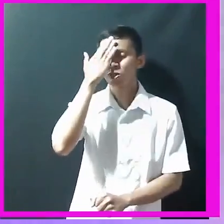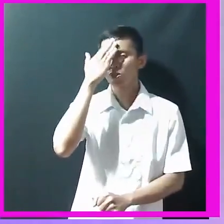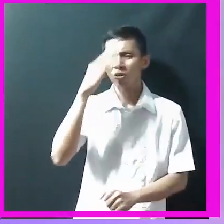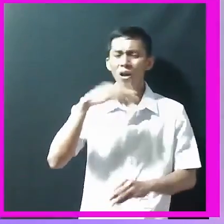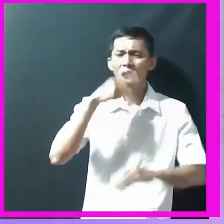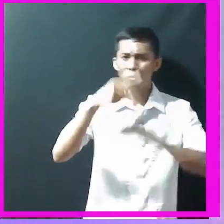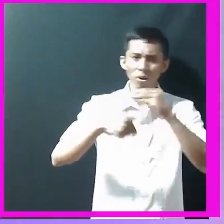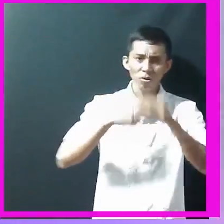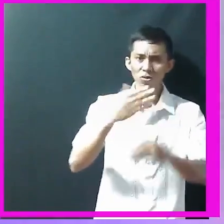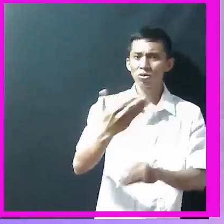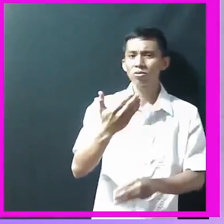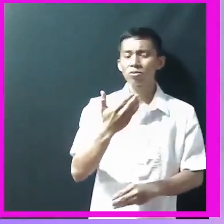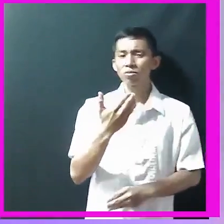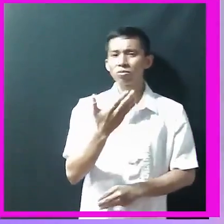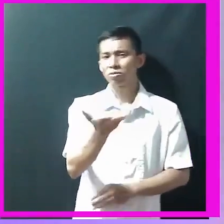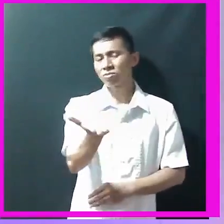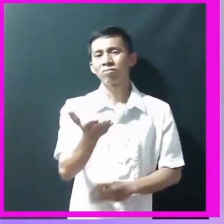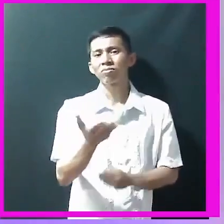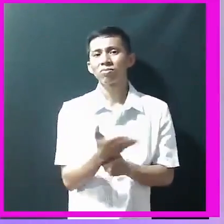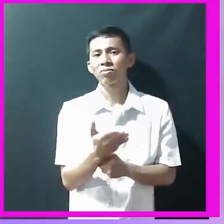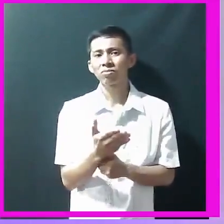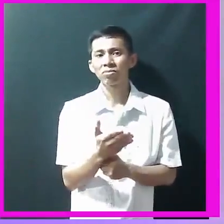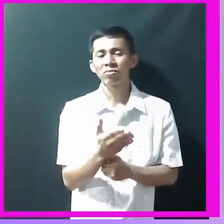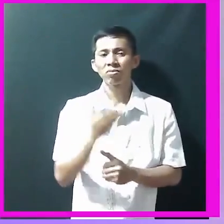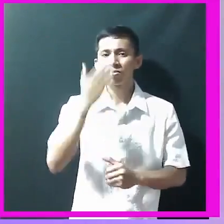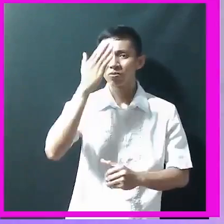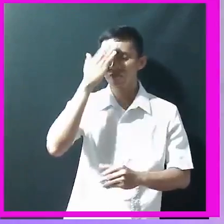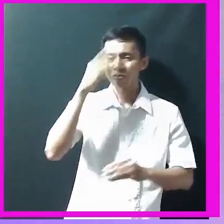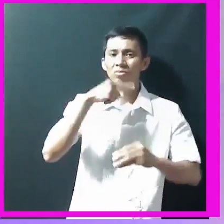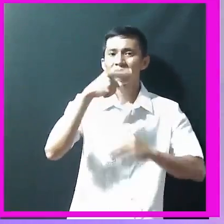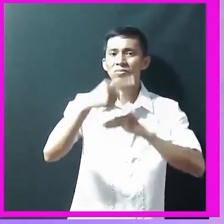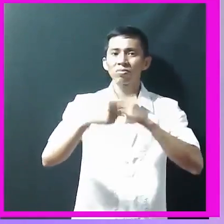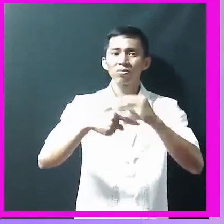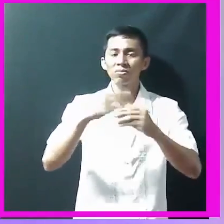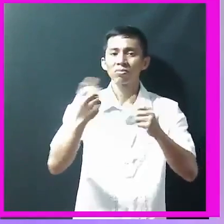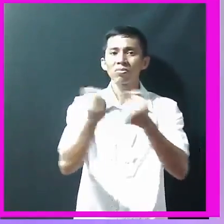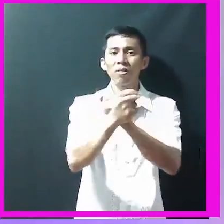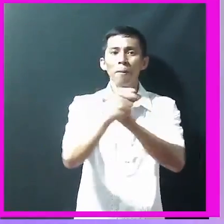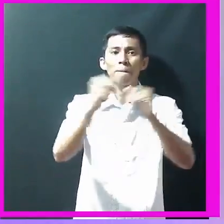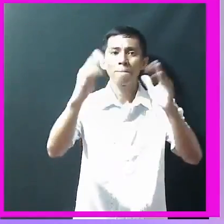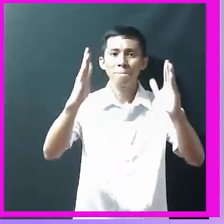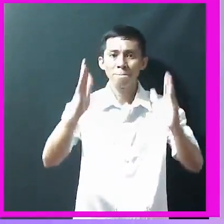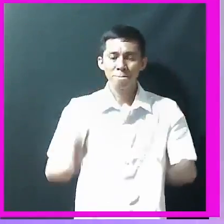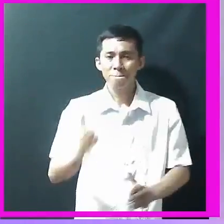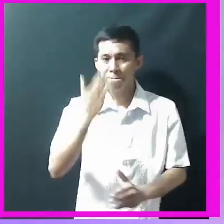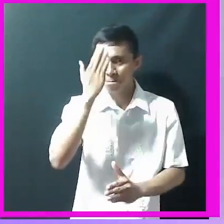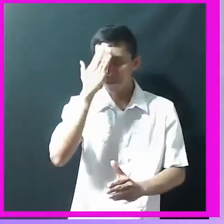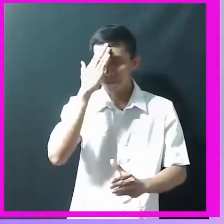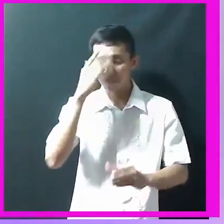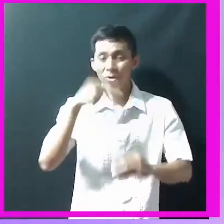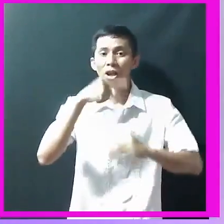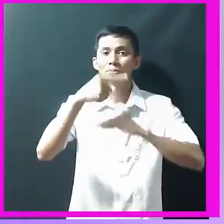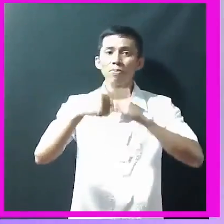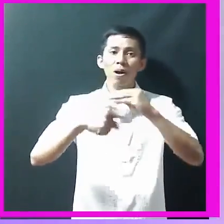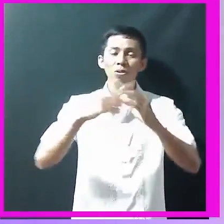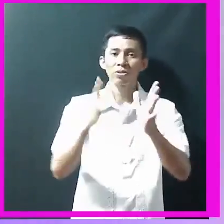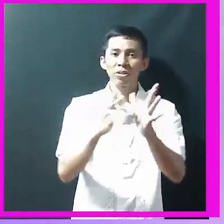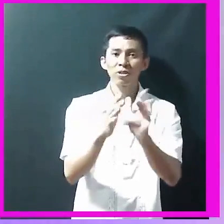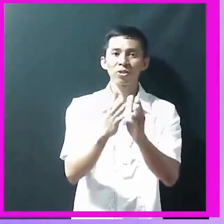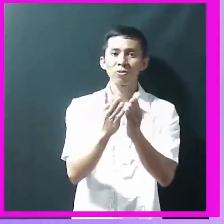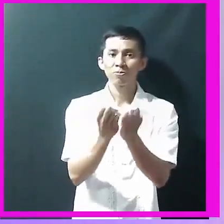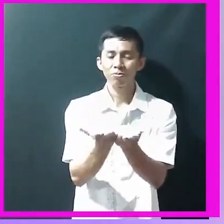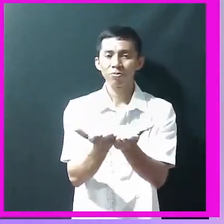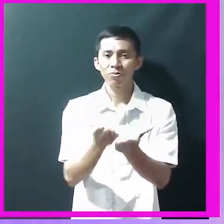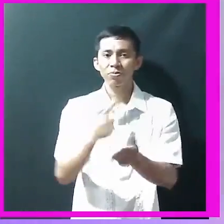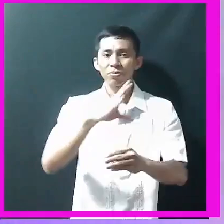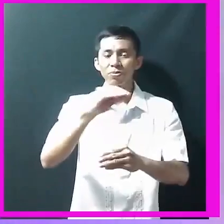yourself. You can know the truth about your salvation. And you can know the truth about the scripture. And you can know